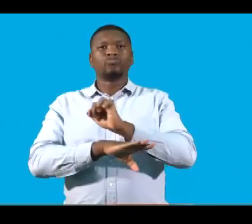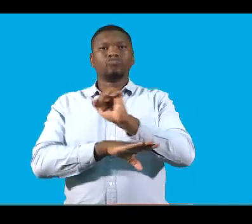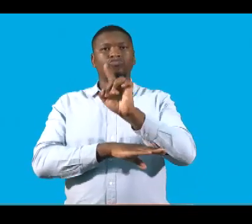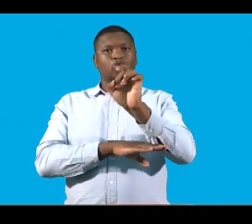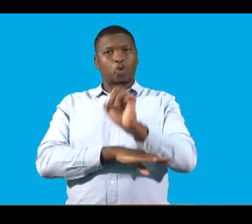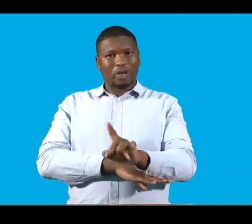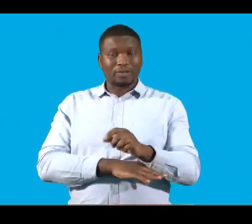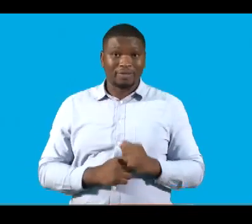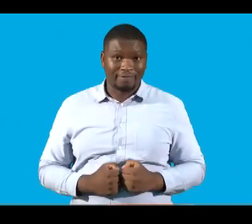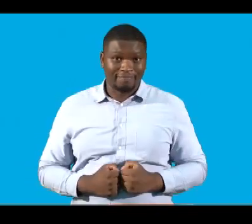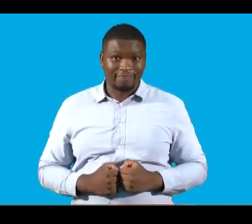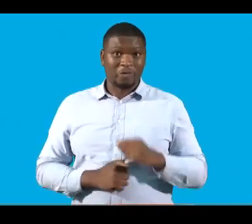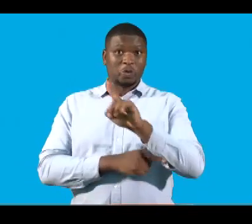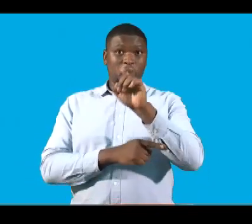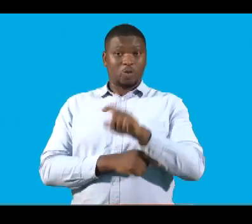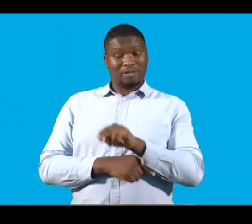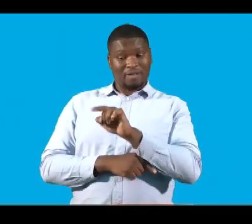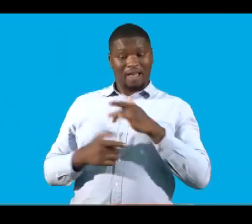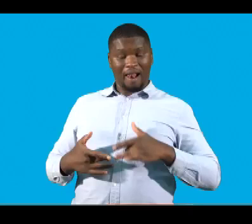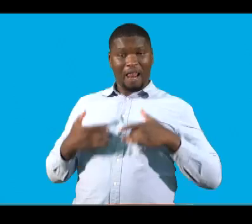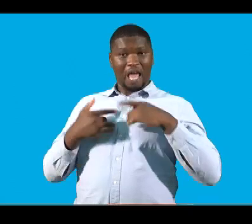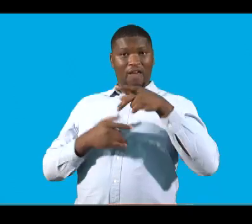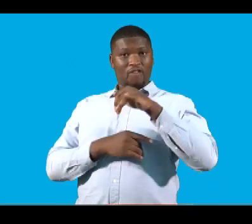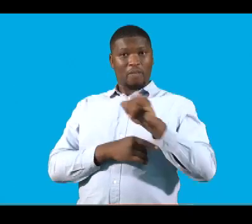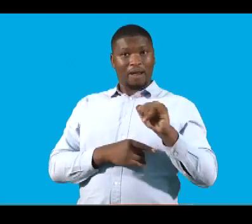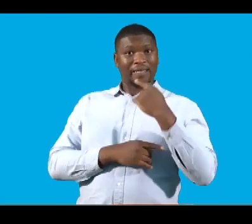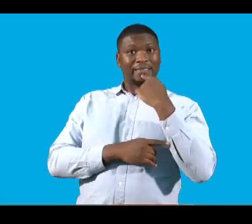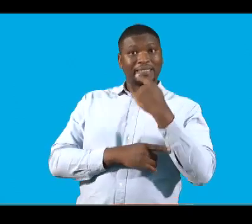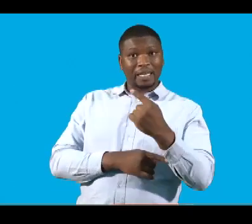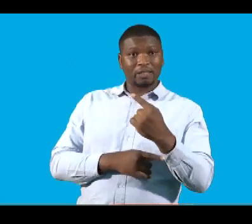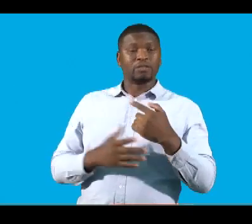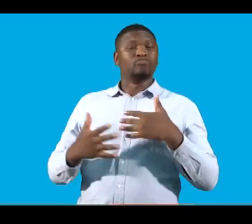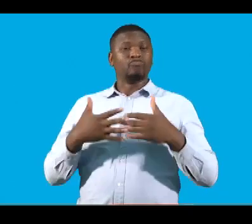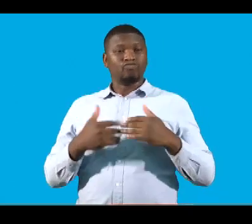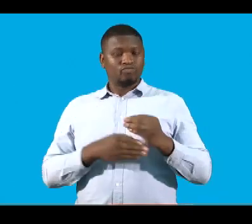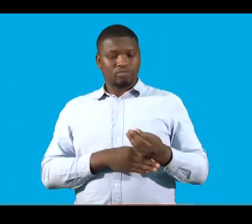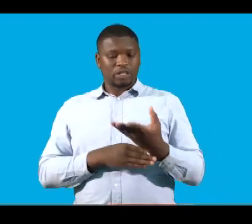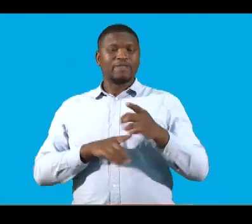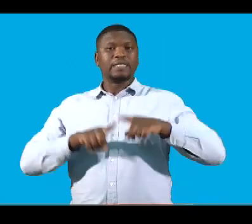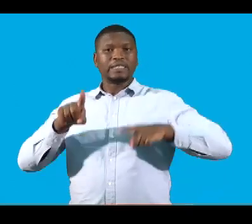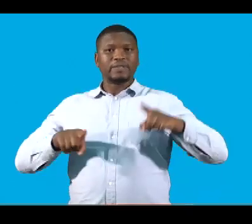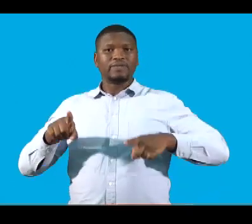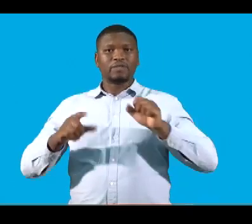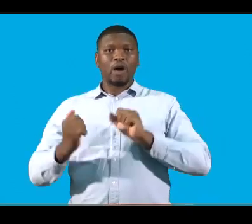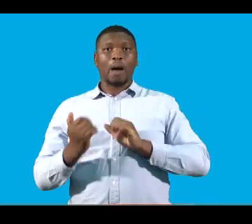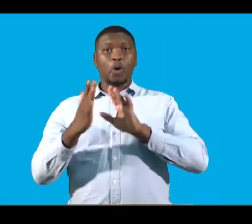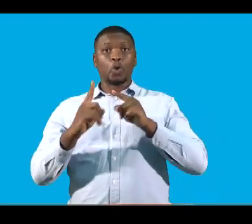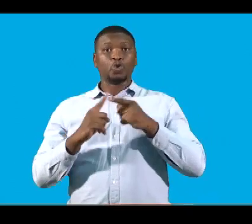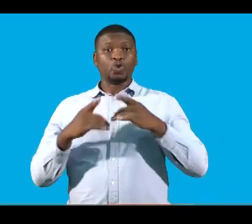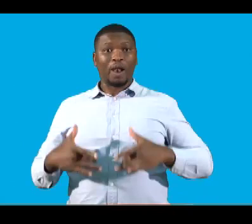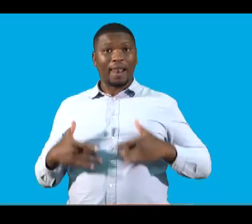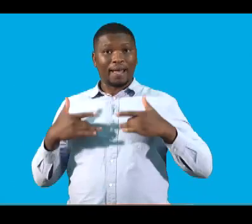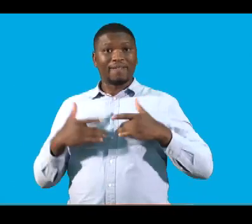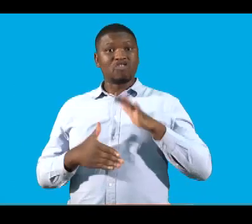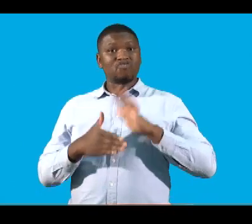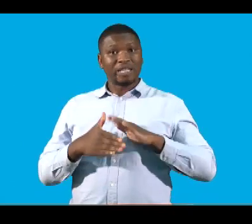based on your question. And our question is, the novel Life of Pi suggests that despite offering